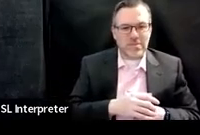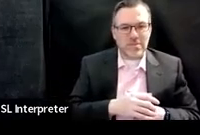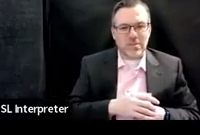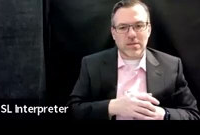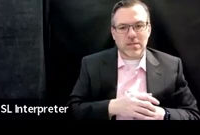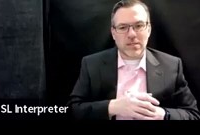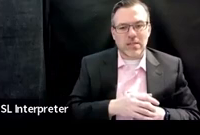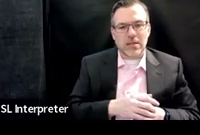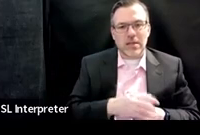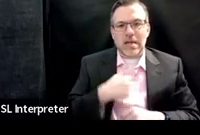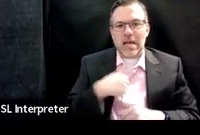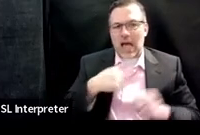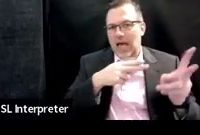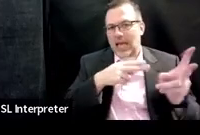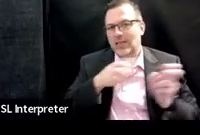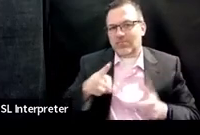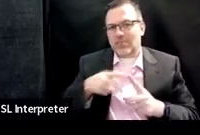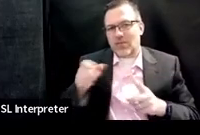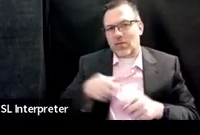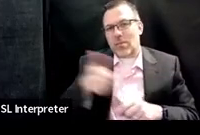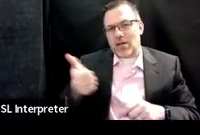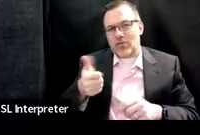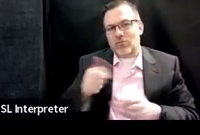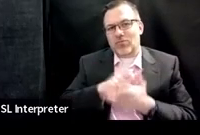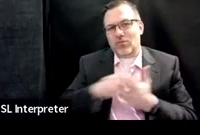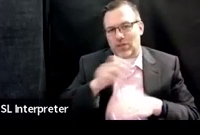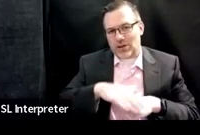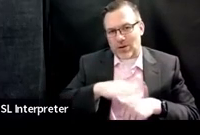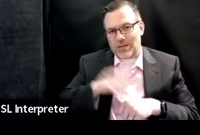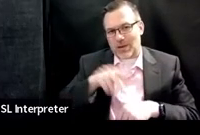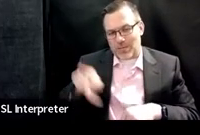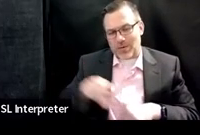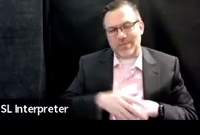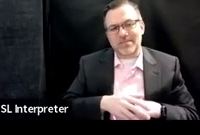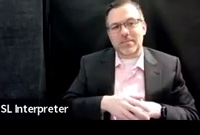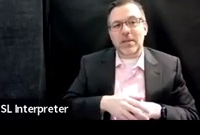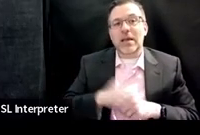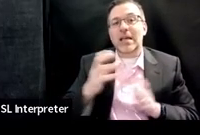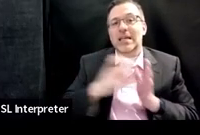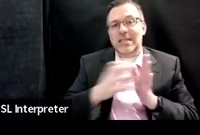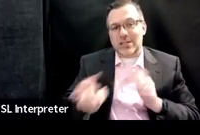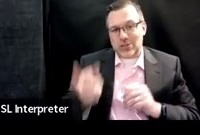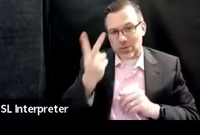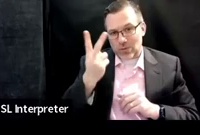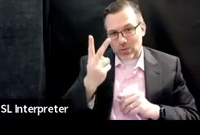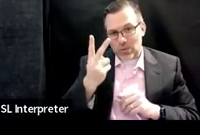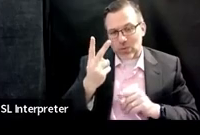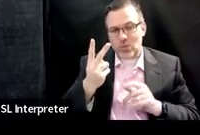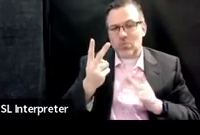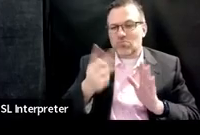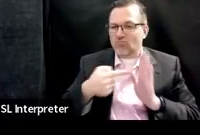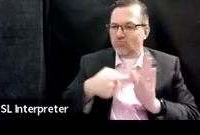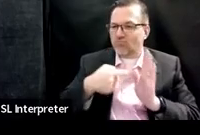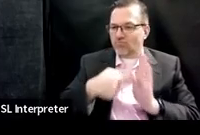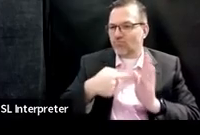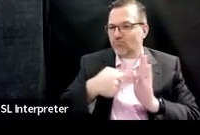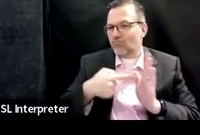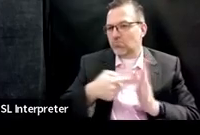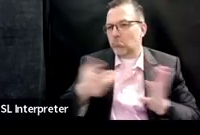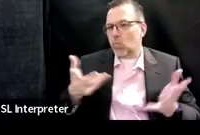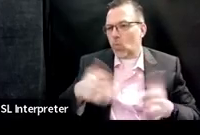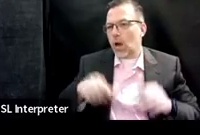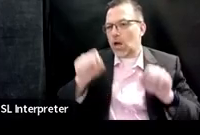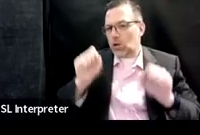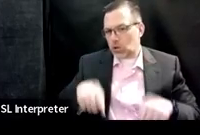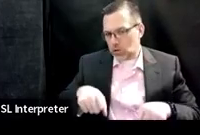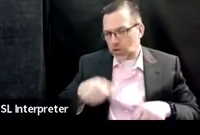PowerPoint, so I can't take credit for all of this. And then this is section two template of what could potentially go